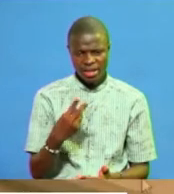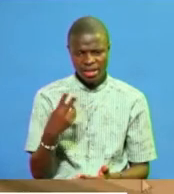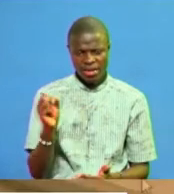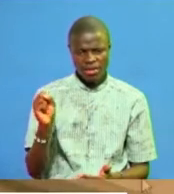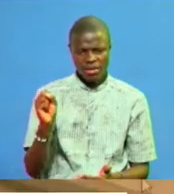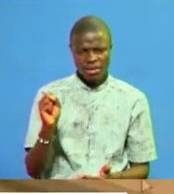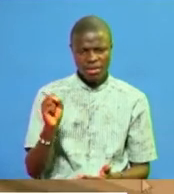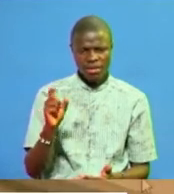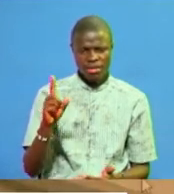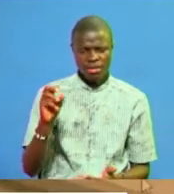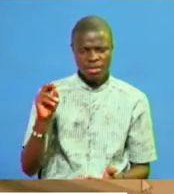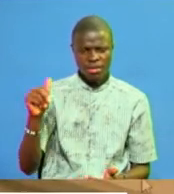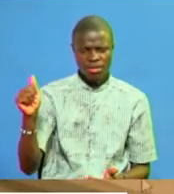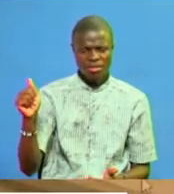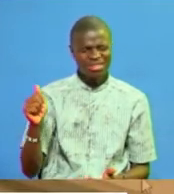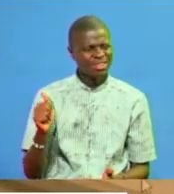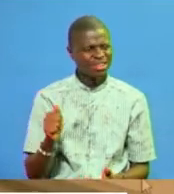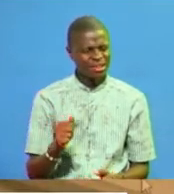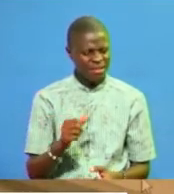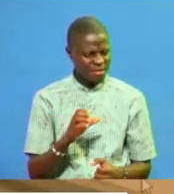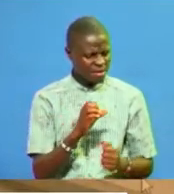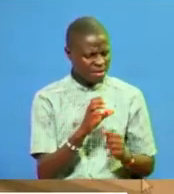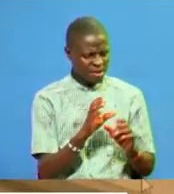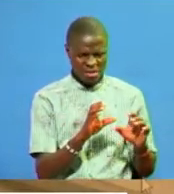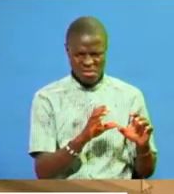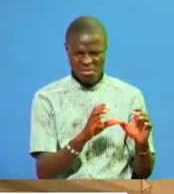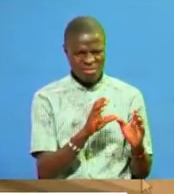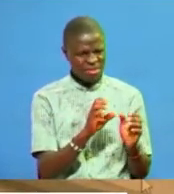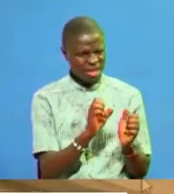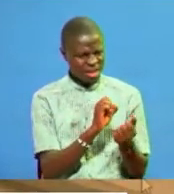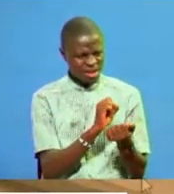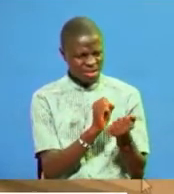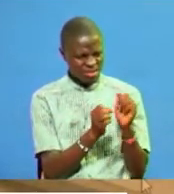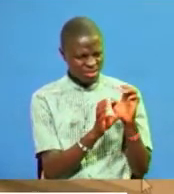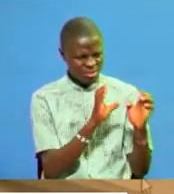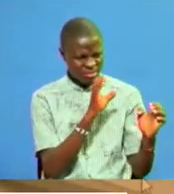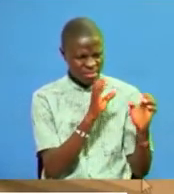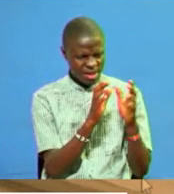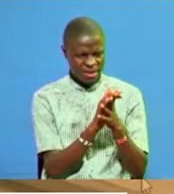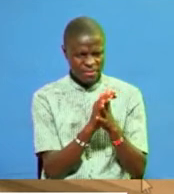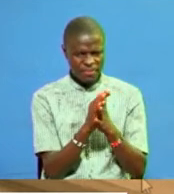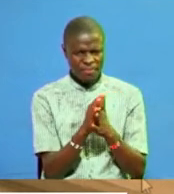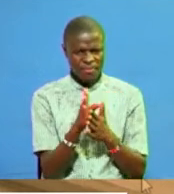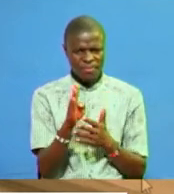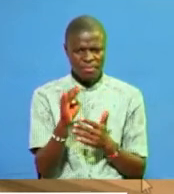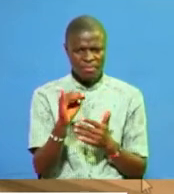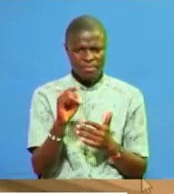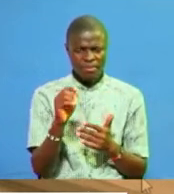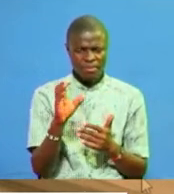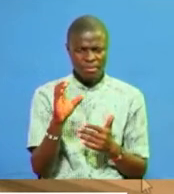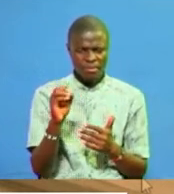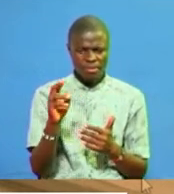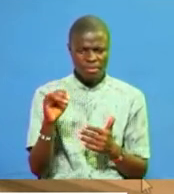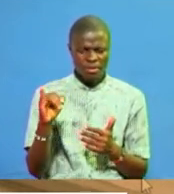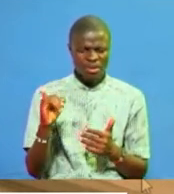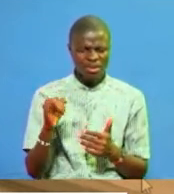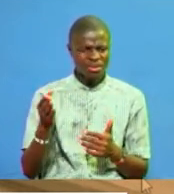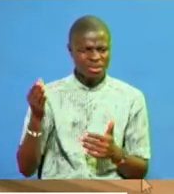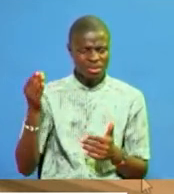So when you compare Bitcoin with a traditional currency, Bitcoin is very young. Since it was started back